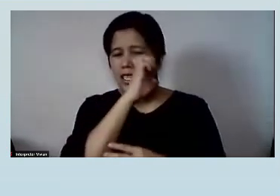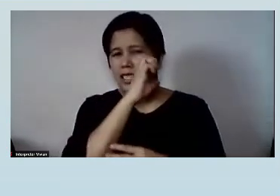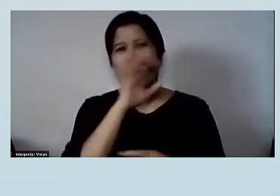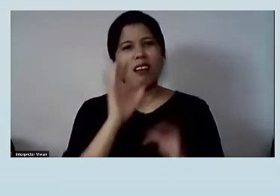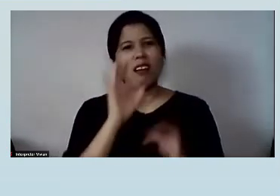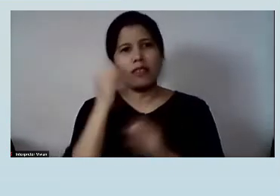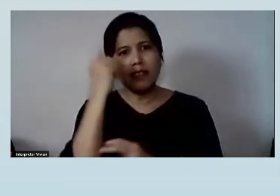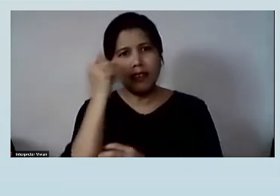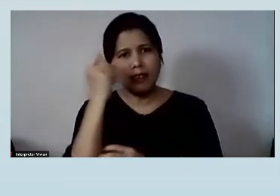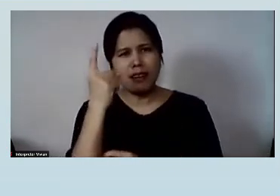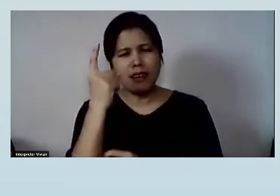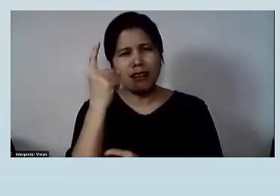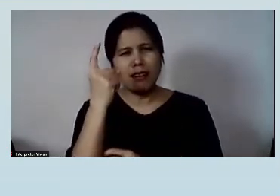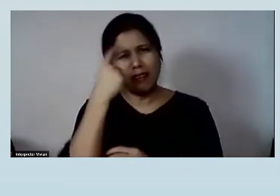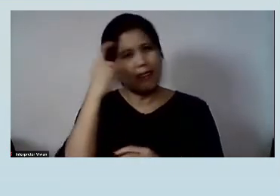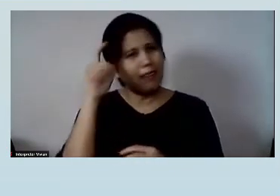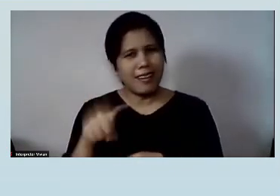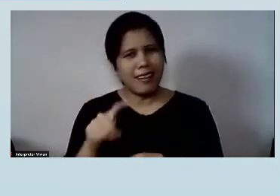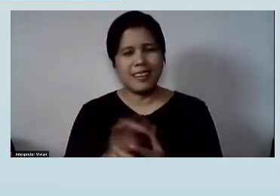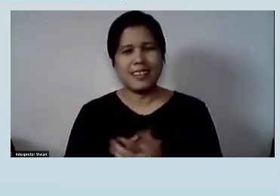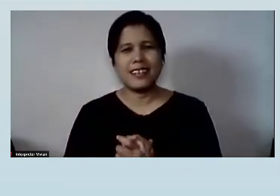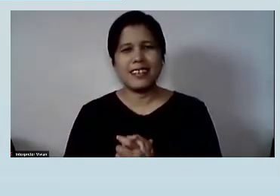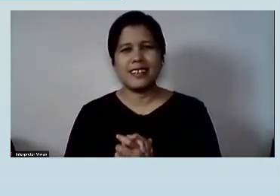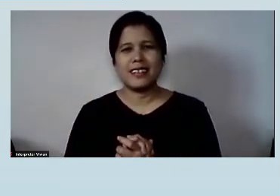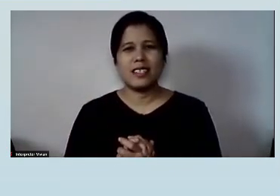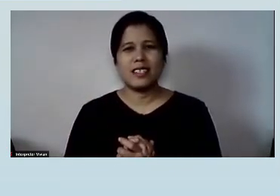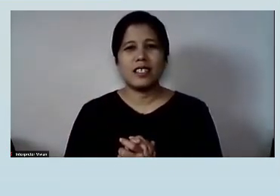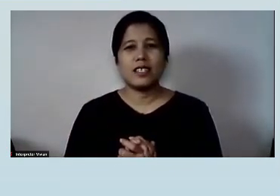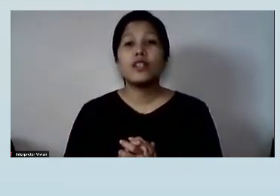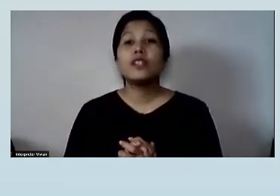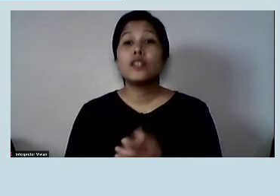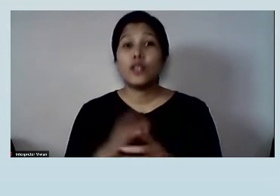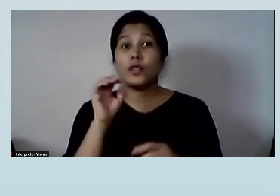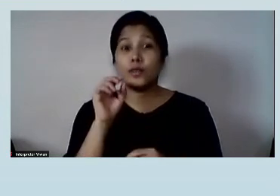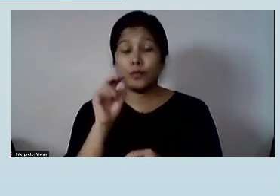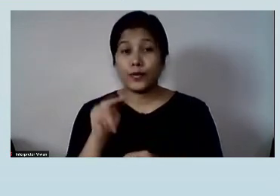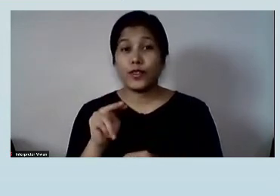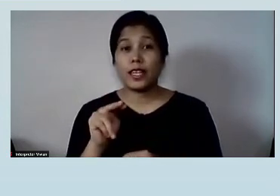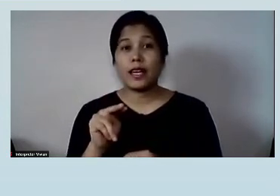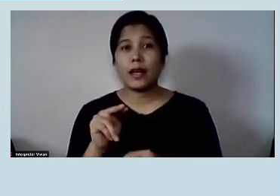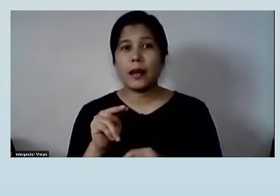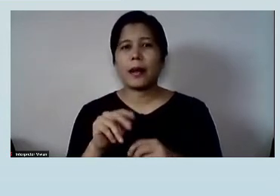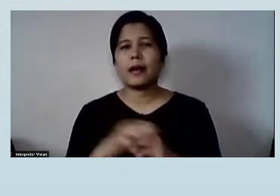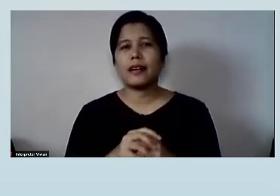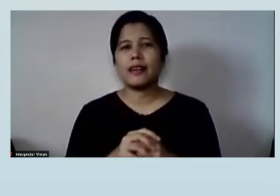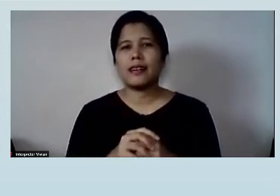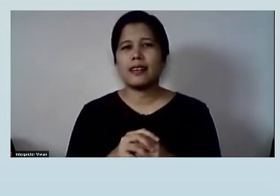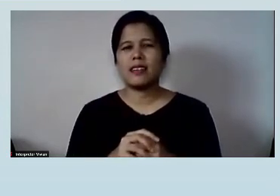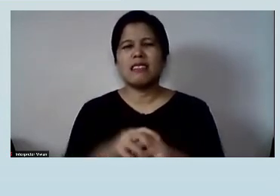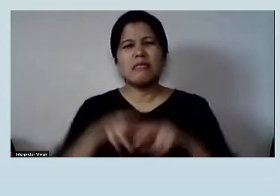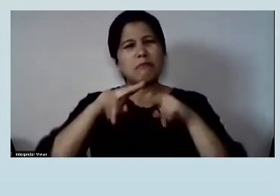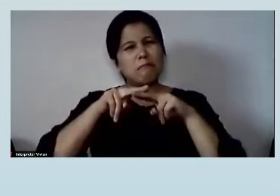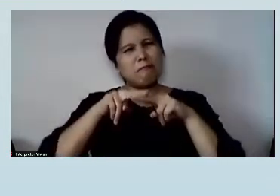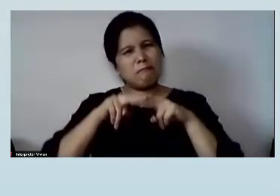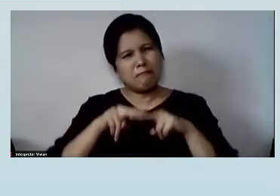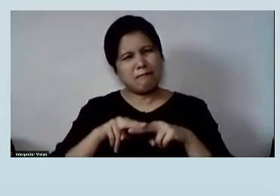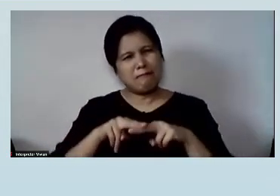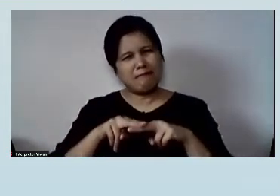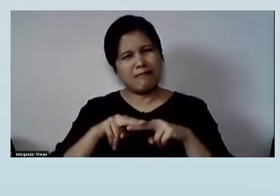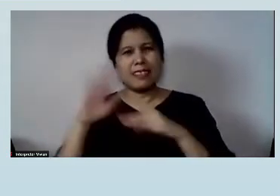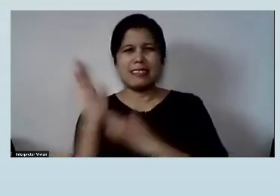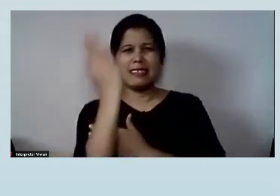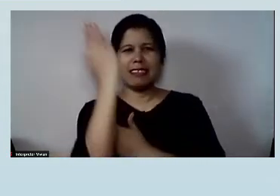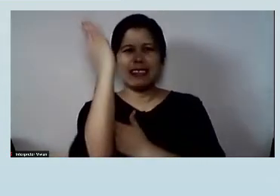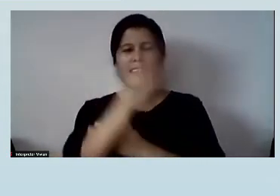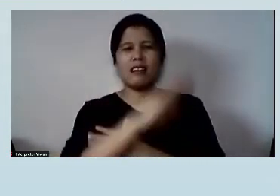gawin mo na lang 30-30-30, di ba? Pwede rin yun. So basta you need a break. You stand up. Don't remain seated the entire day. Kaya nga masakit